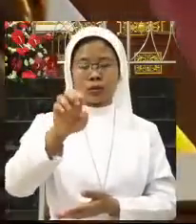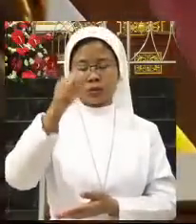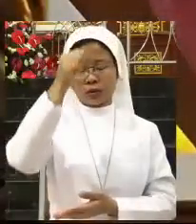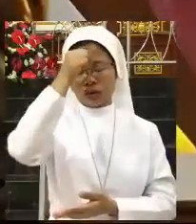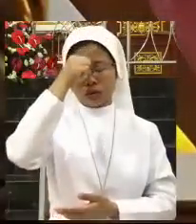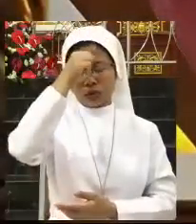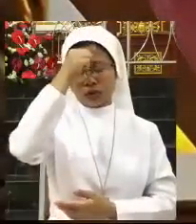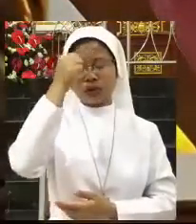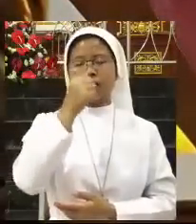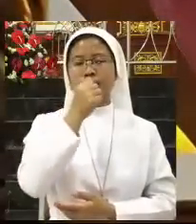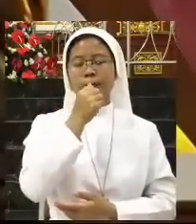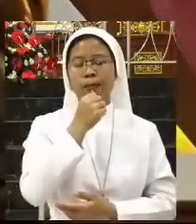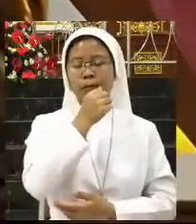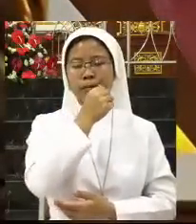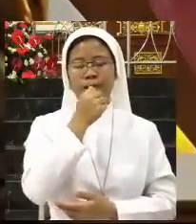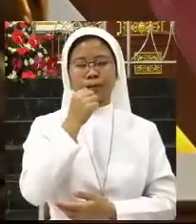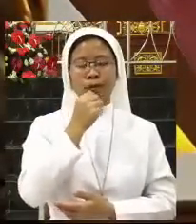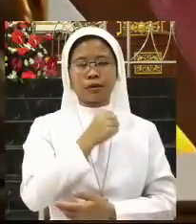O Lord.